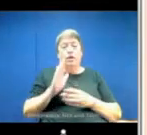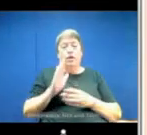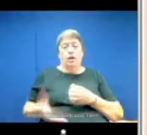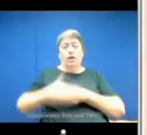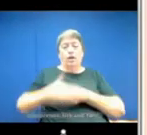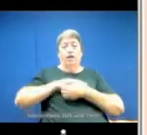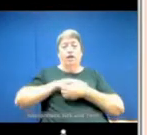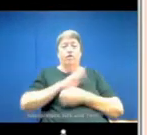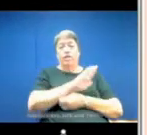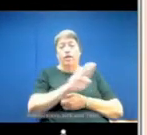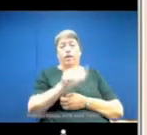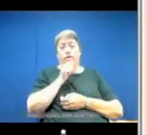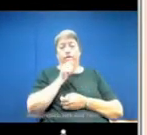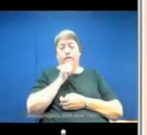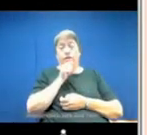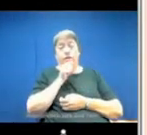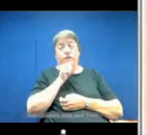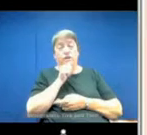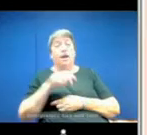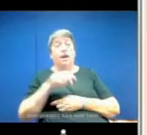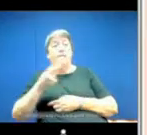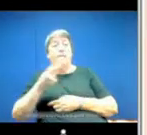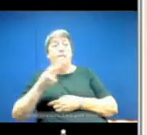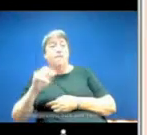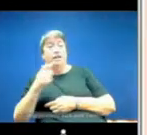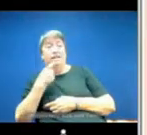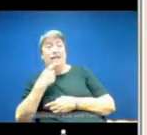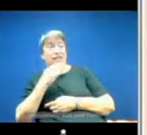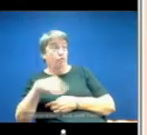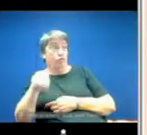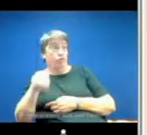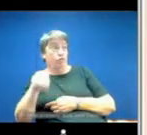Michelle says if you are the proceedings interpreter, you should not interpret it.